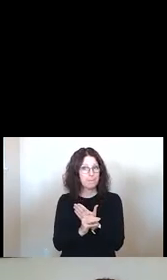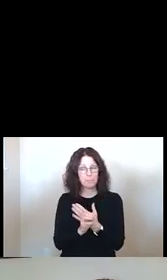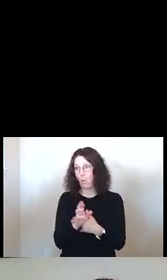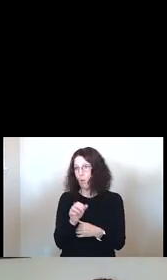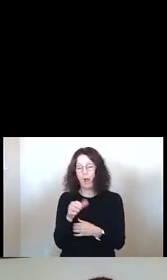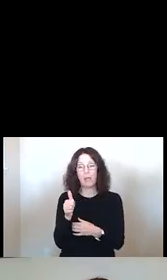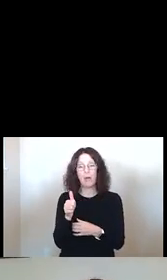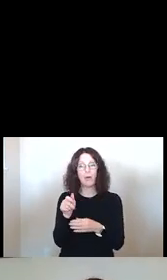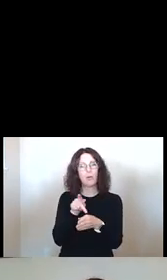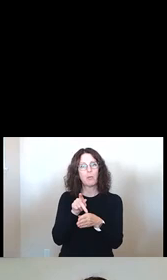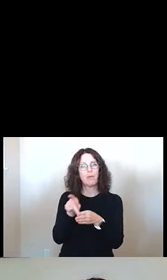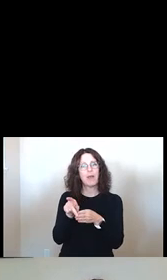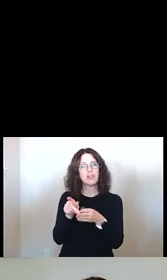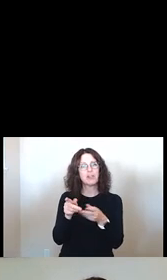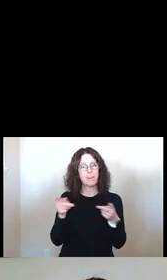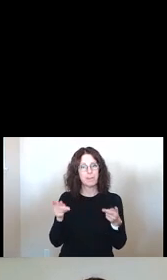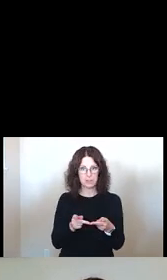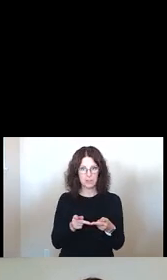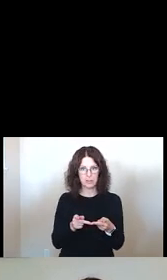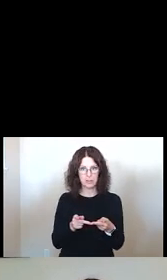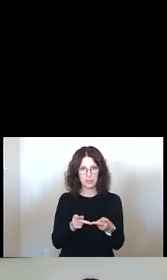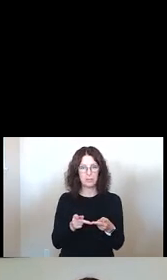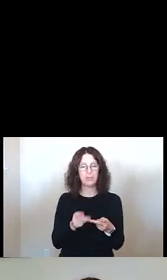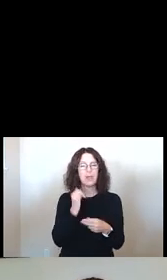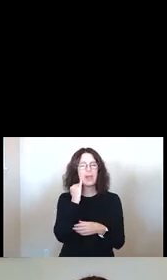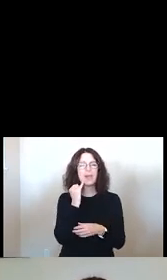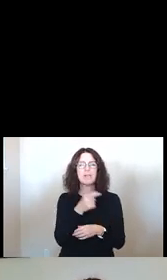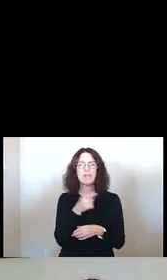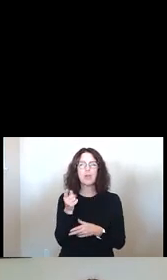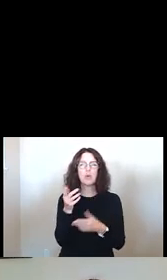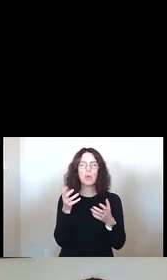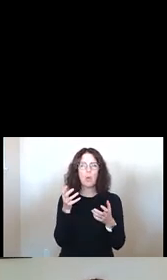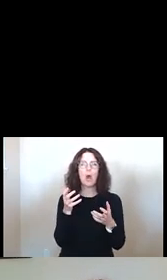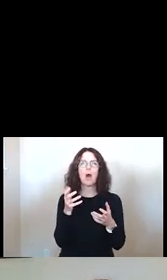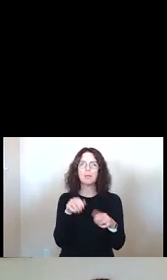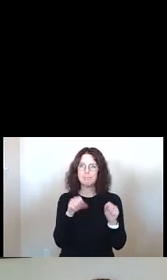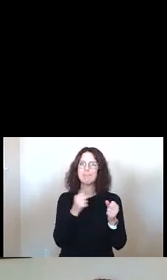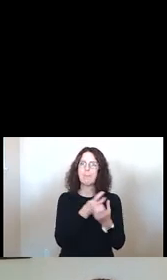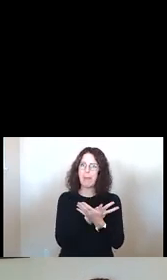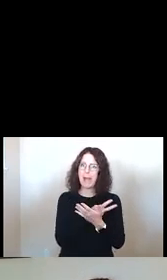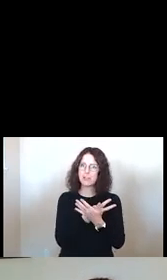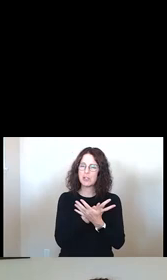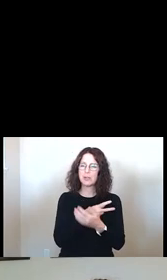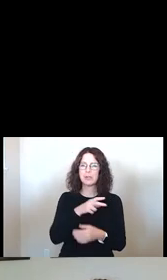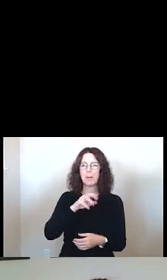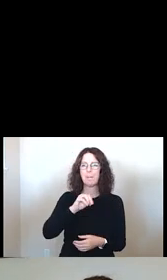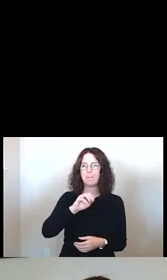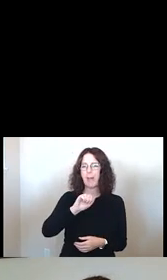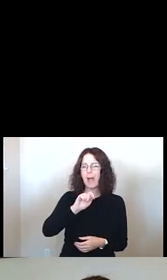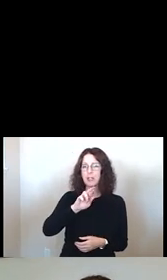positions. And honors is what you would want to focus on if you're wanting to go on and do graduate studies like a master's or PhD in